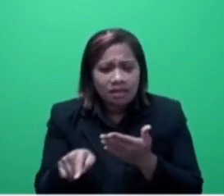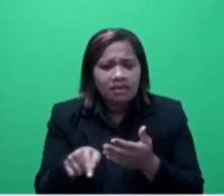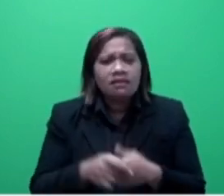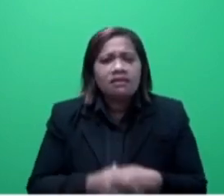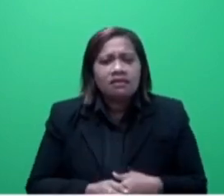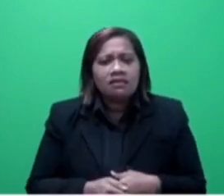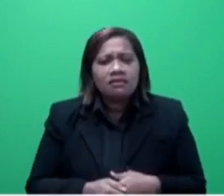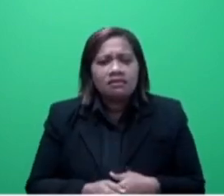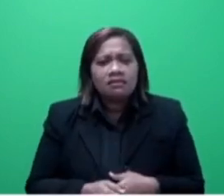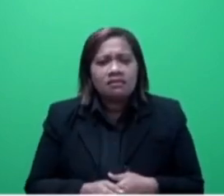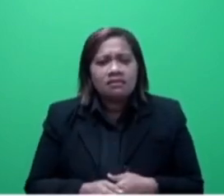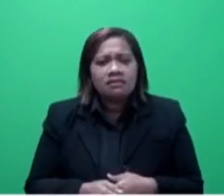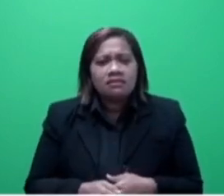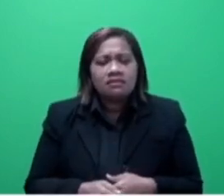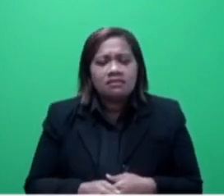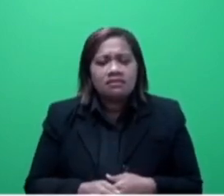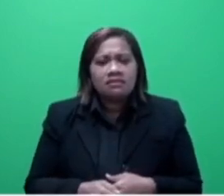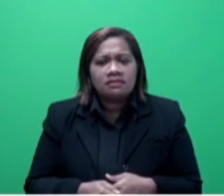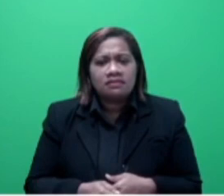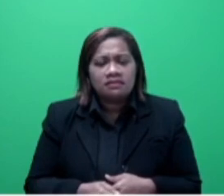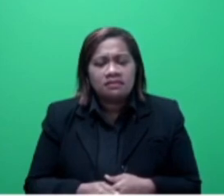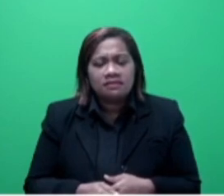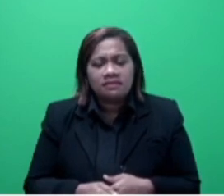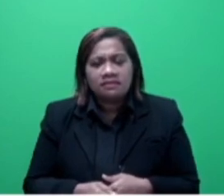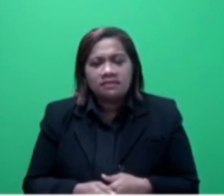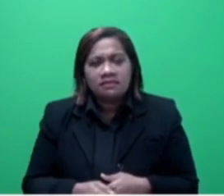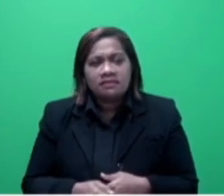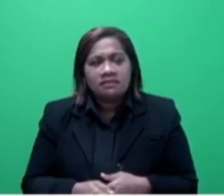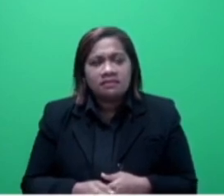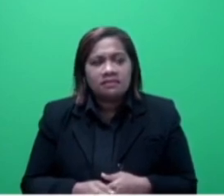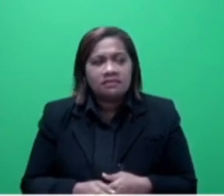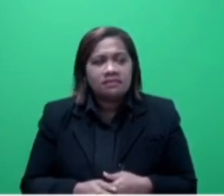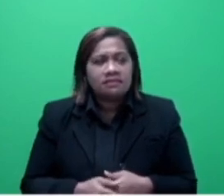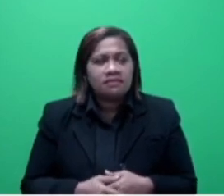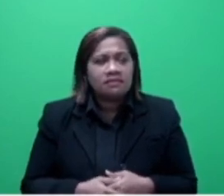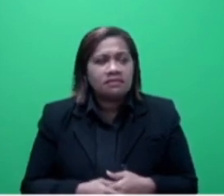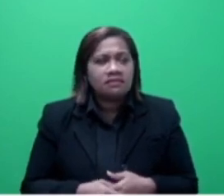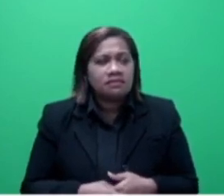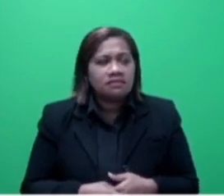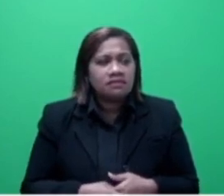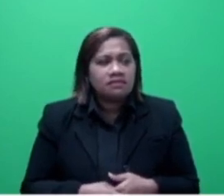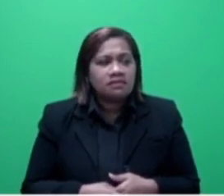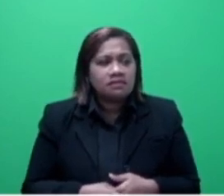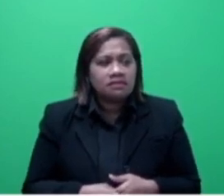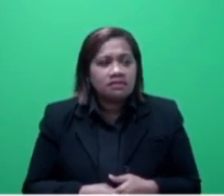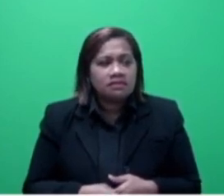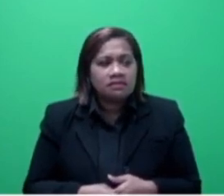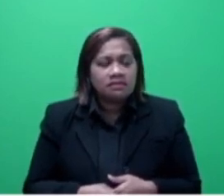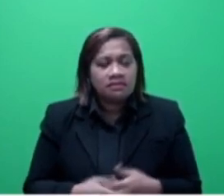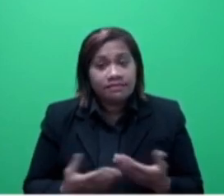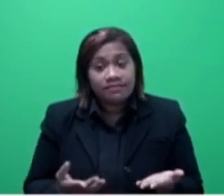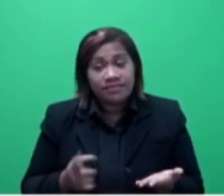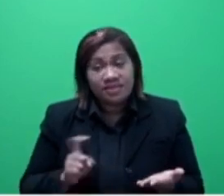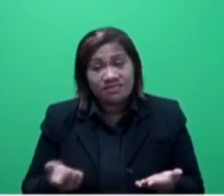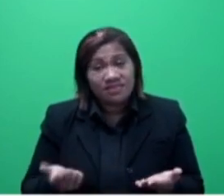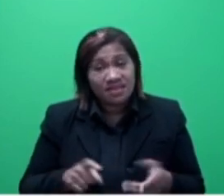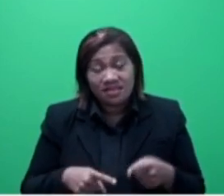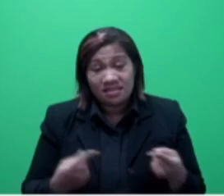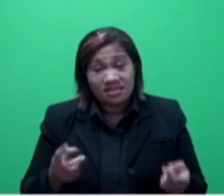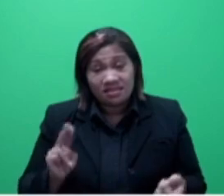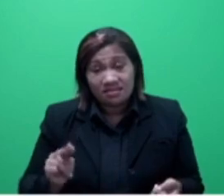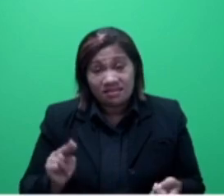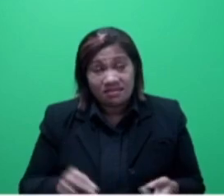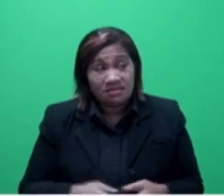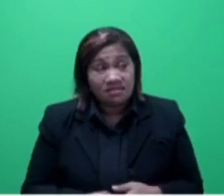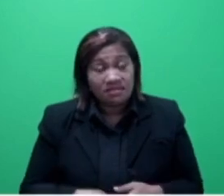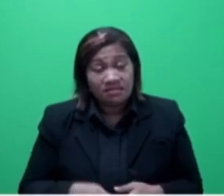particular properties. Mr. Speaker, sir, and besides, if there's anything that they need and it's a matter of public